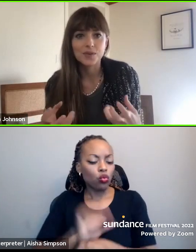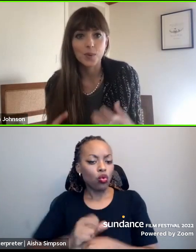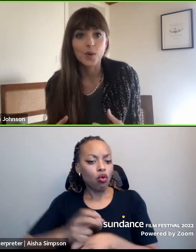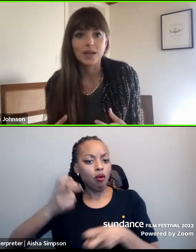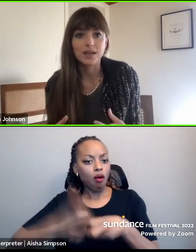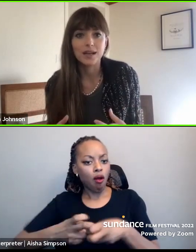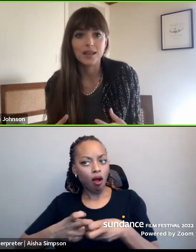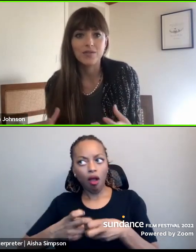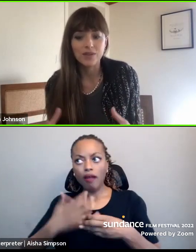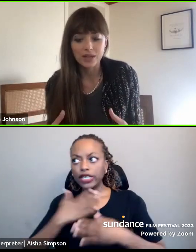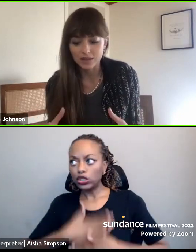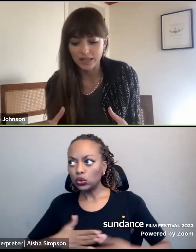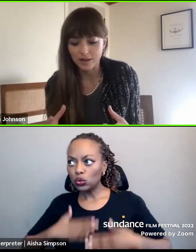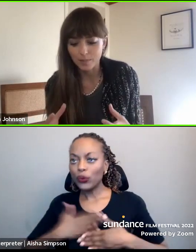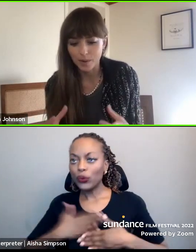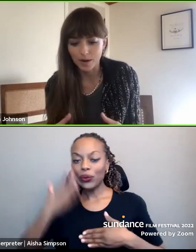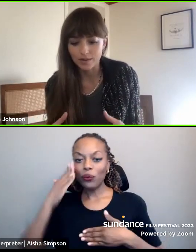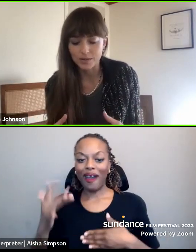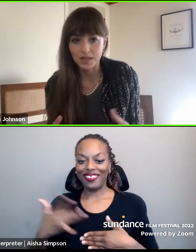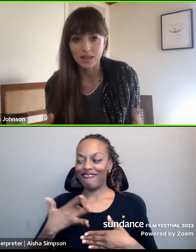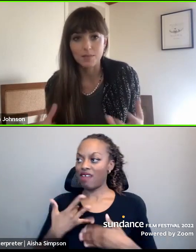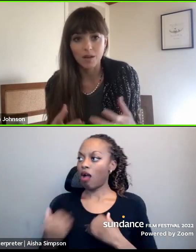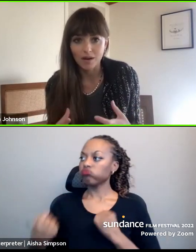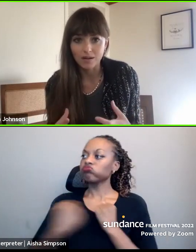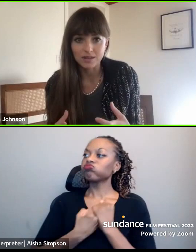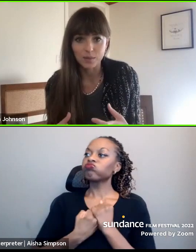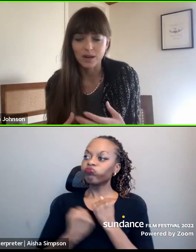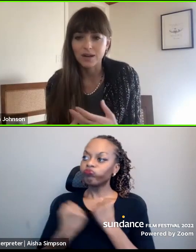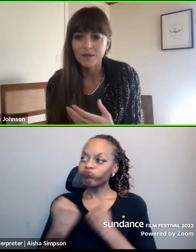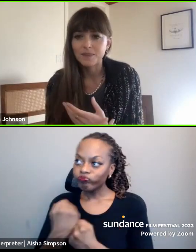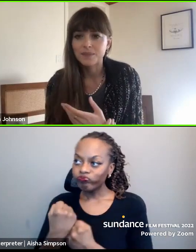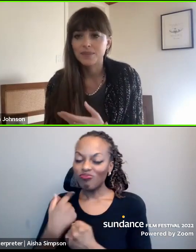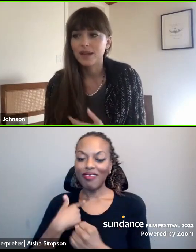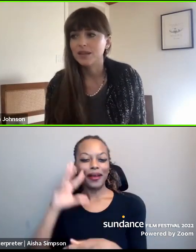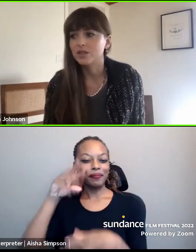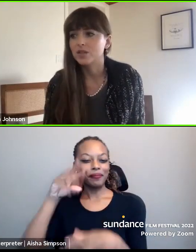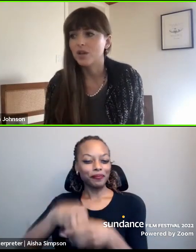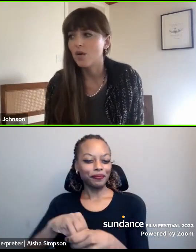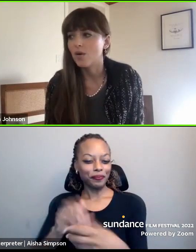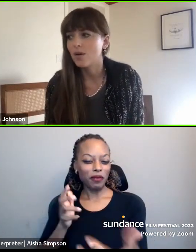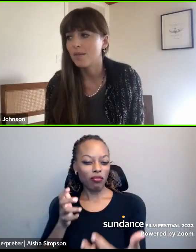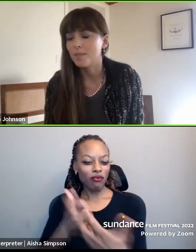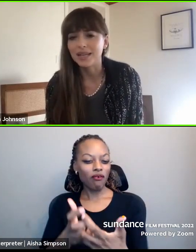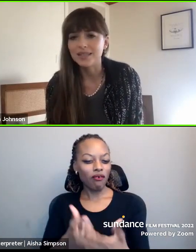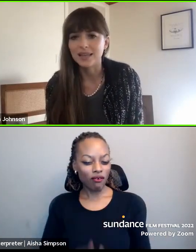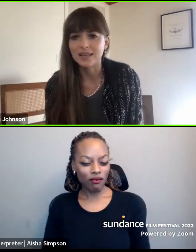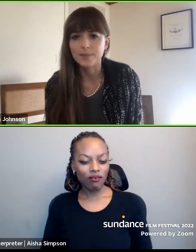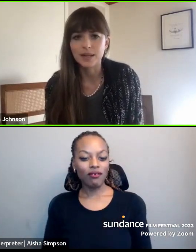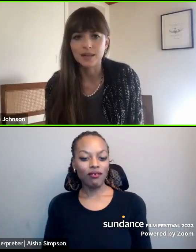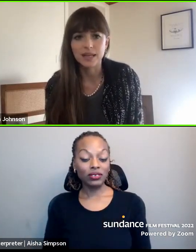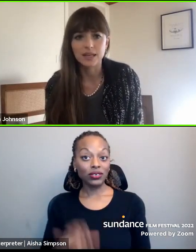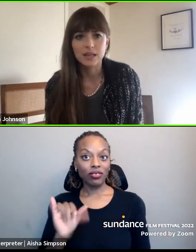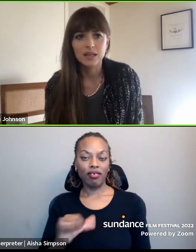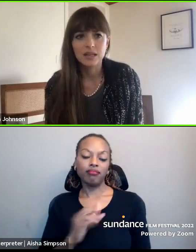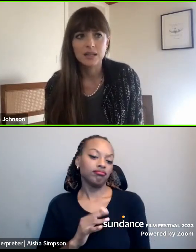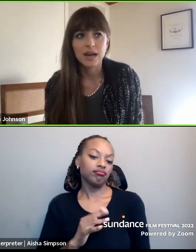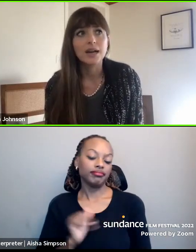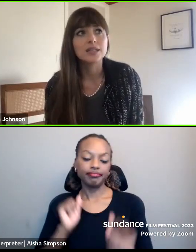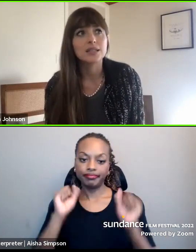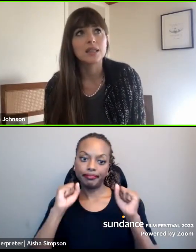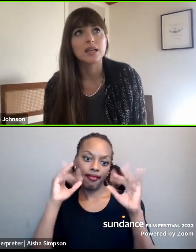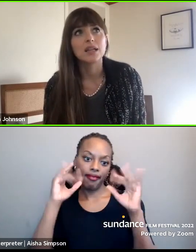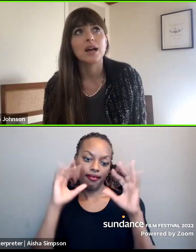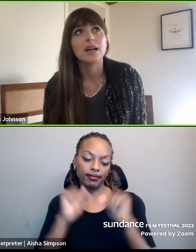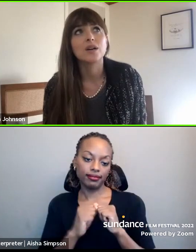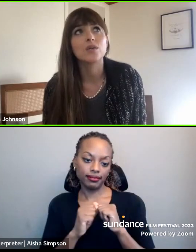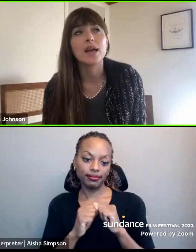feel supported and they feel like they're a part of something, they belong somewhere. And it's so amazing. It's been like, that